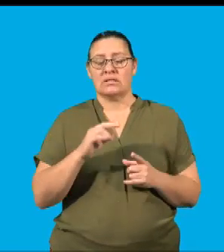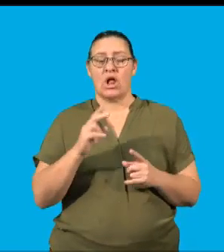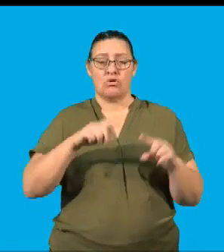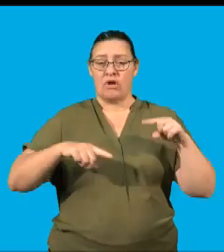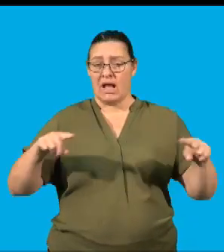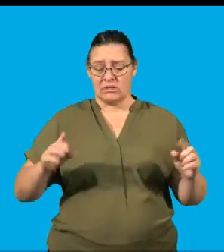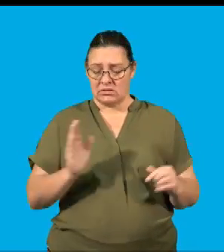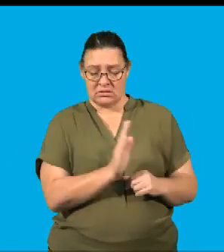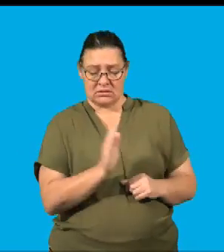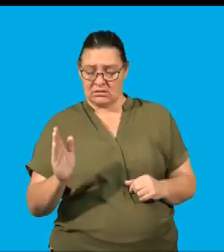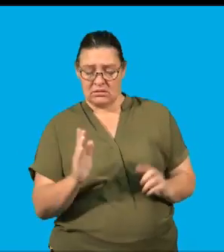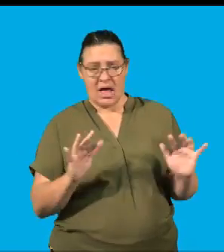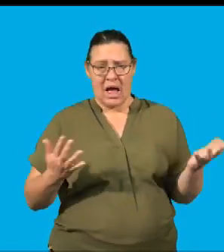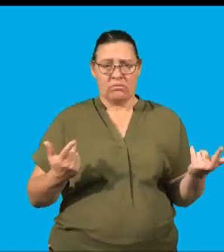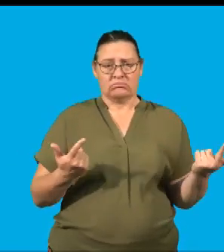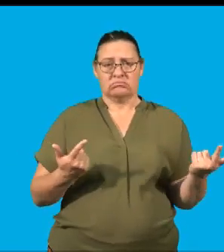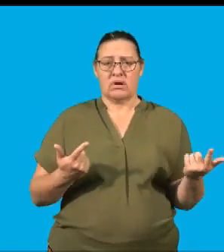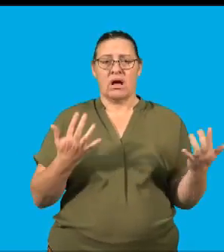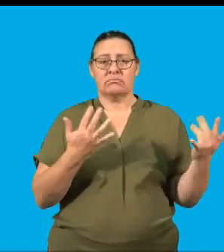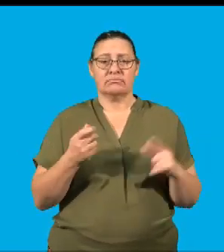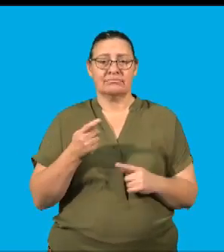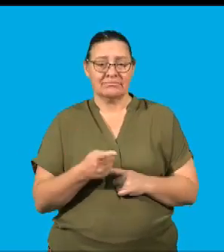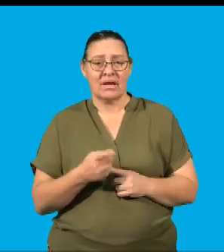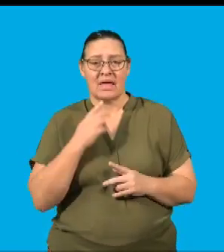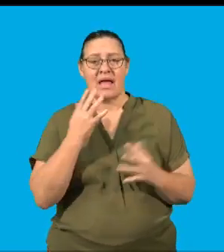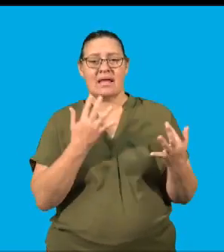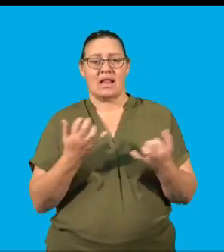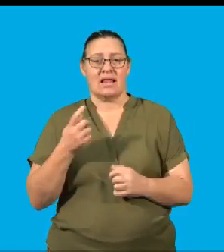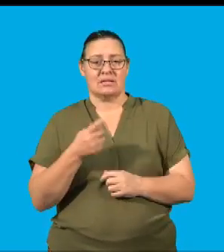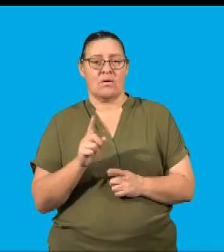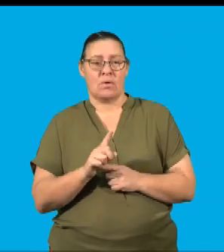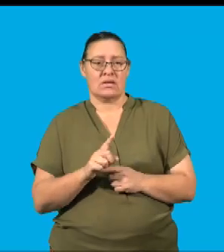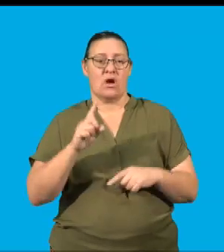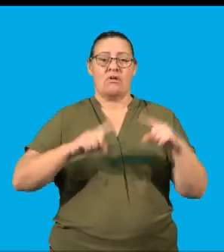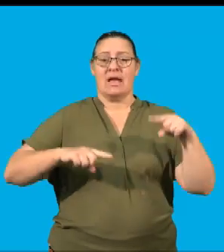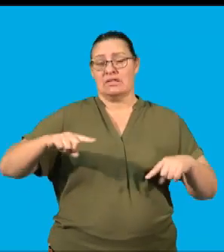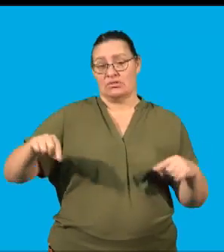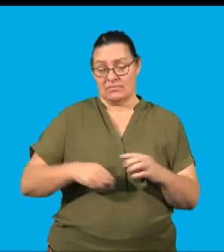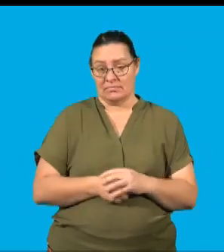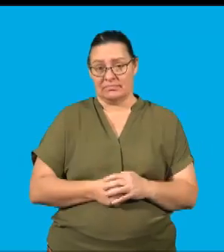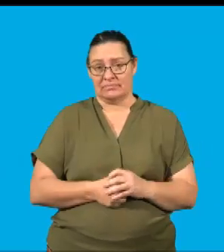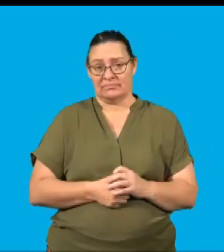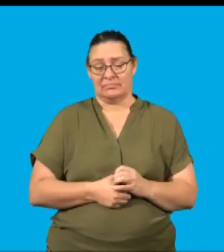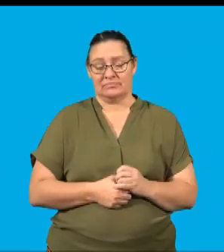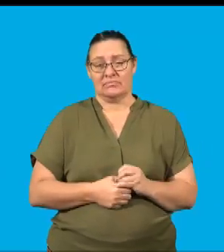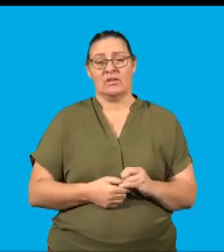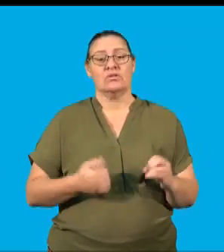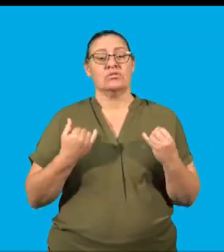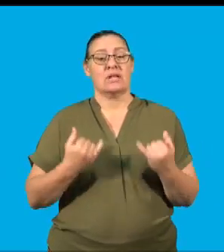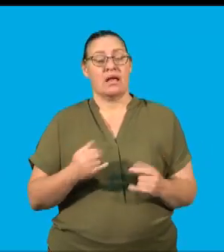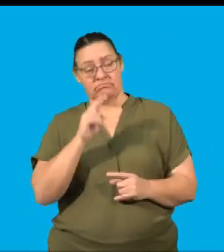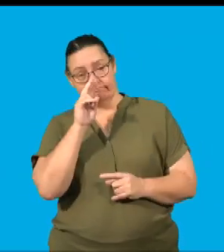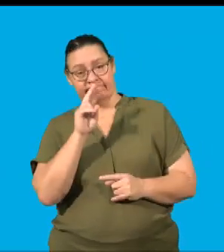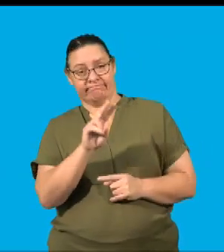range. Instead of calculating the interquartile range, they calculated the range. So today's lesson, we are going to